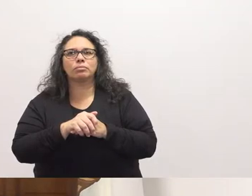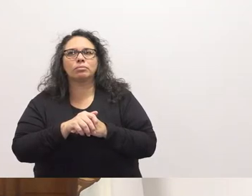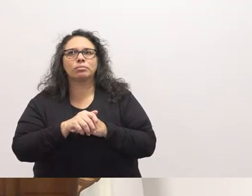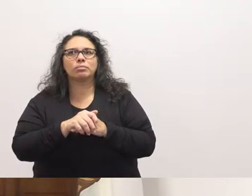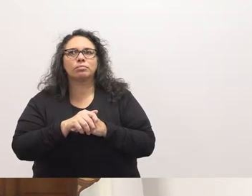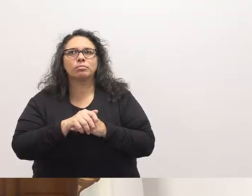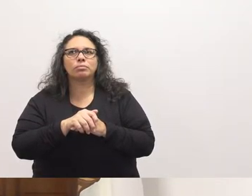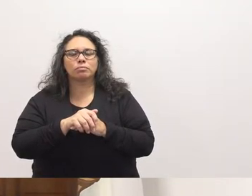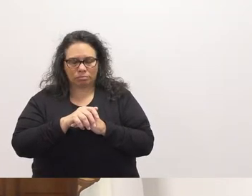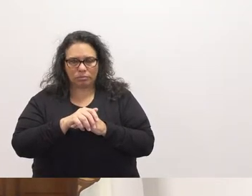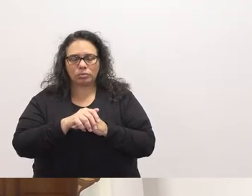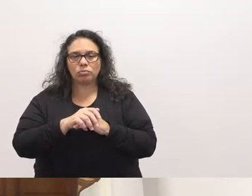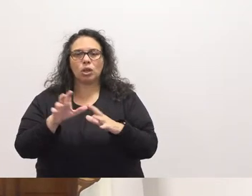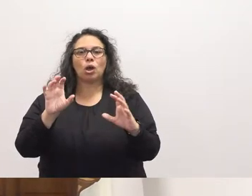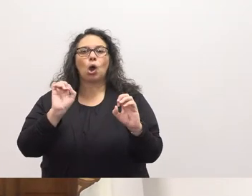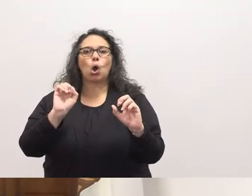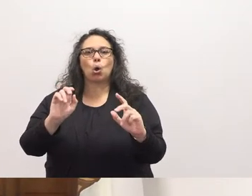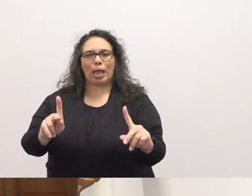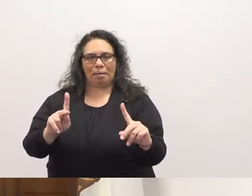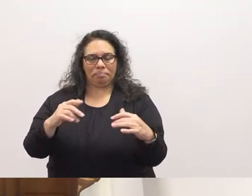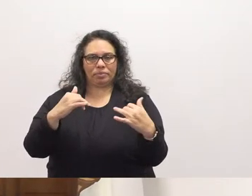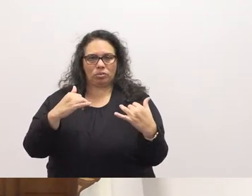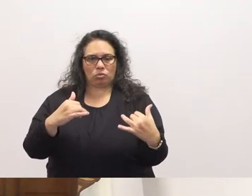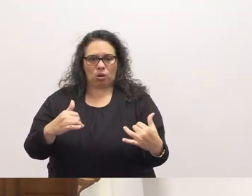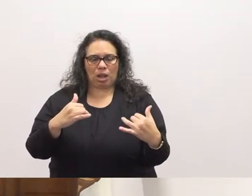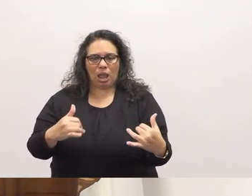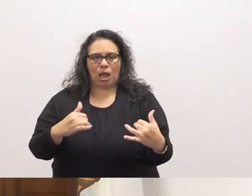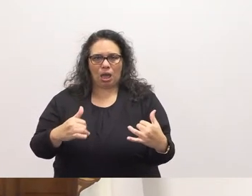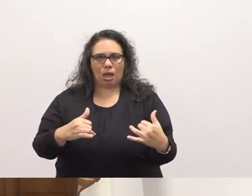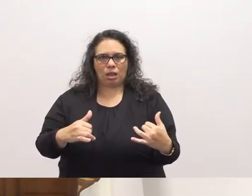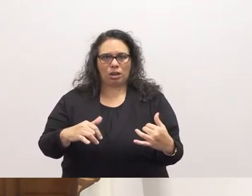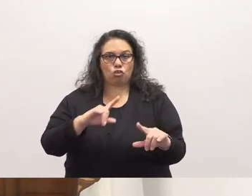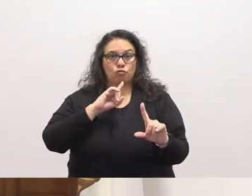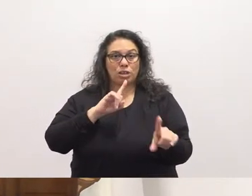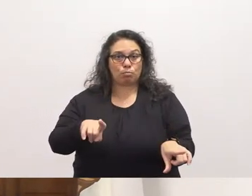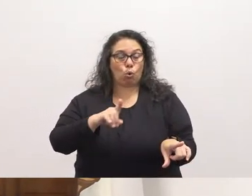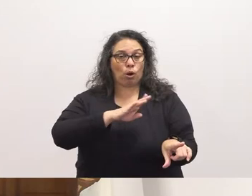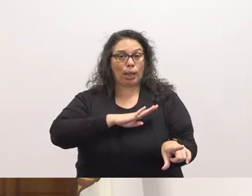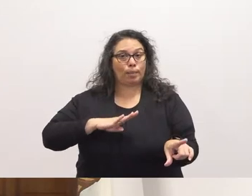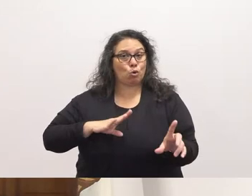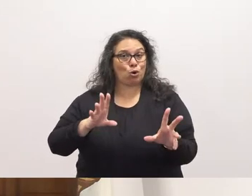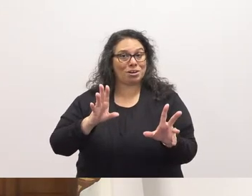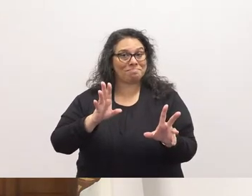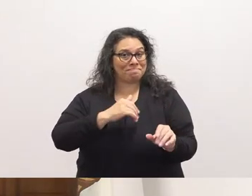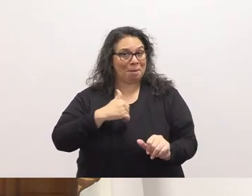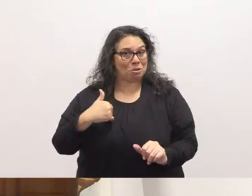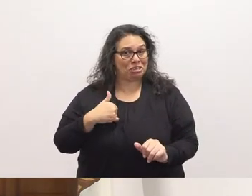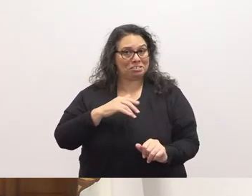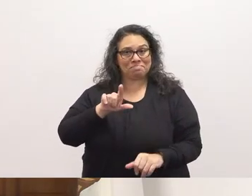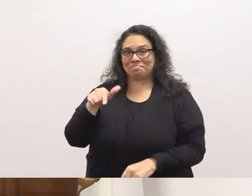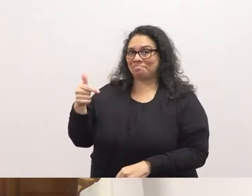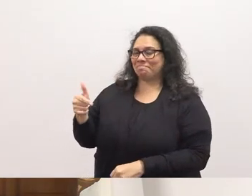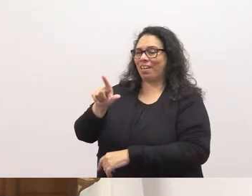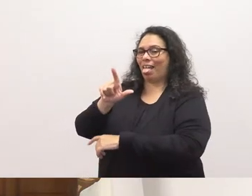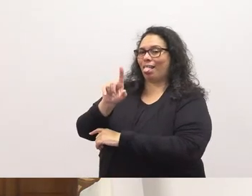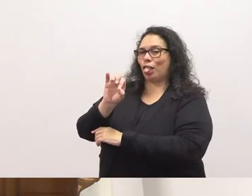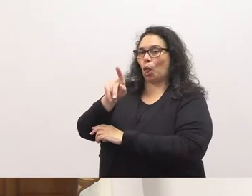Okay, so we will now be at report of board members. I'll start at this end with Ms. Lopez.